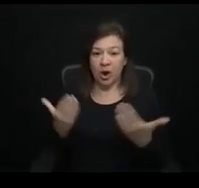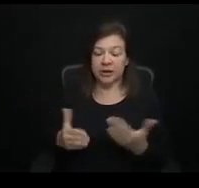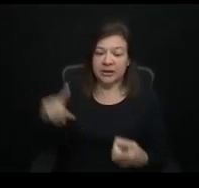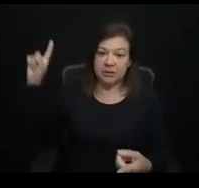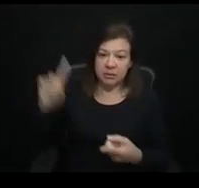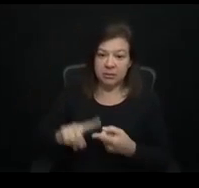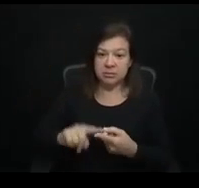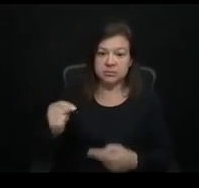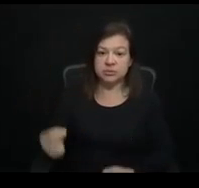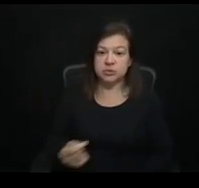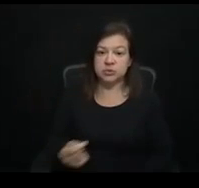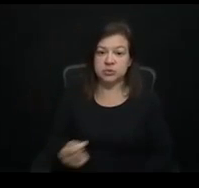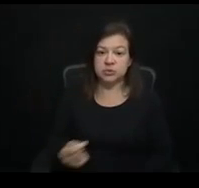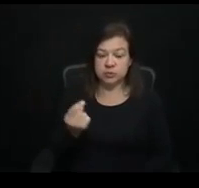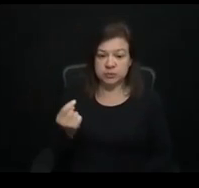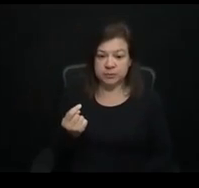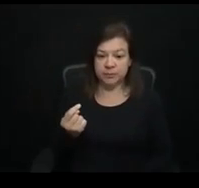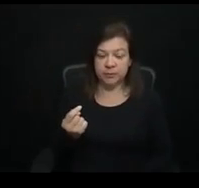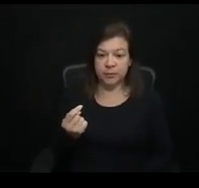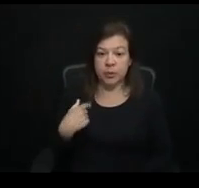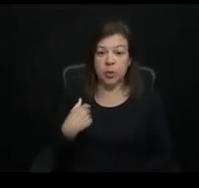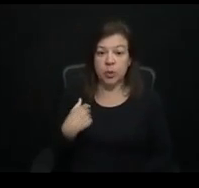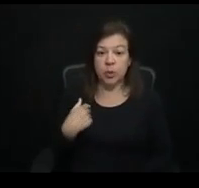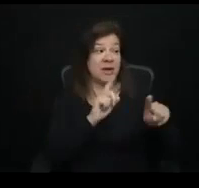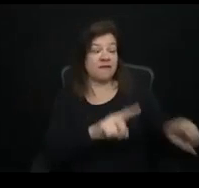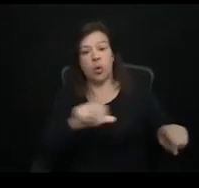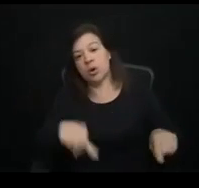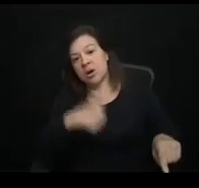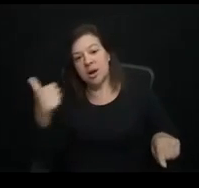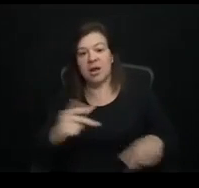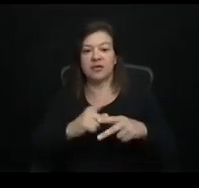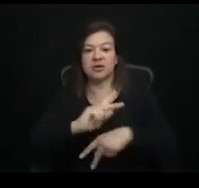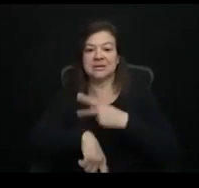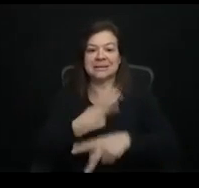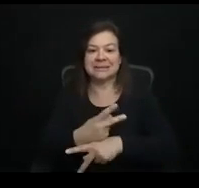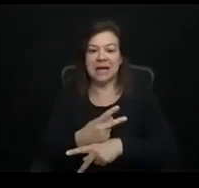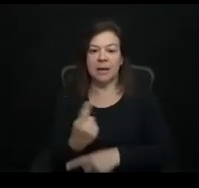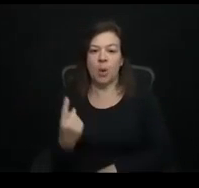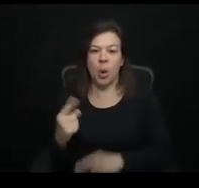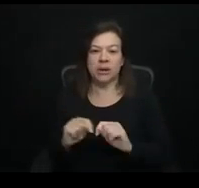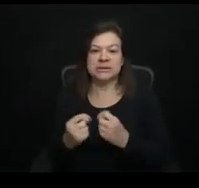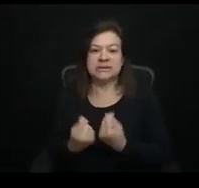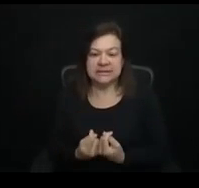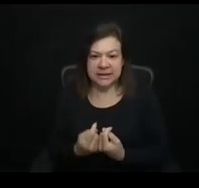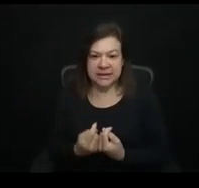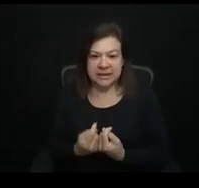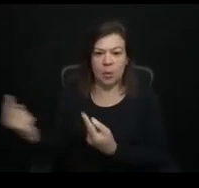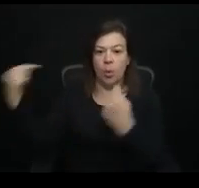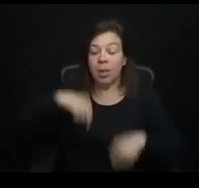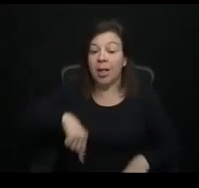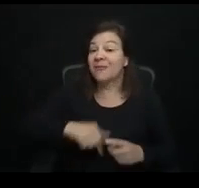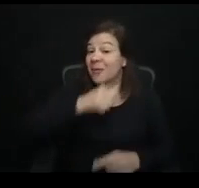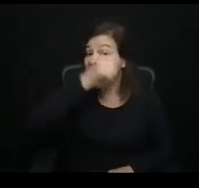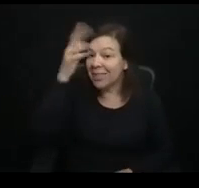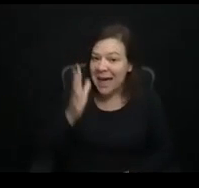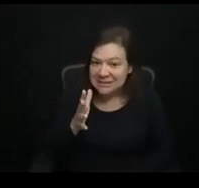Tuesday. We have ordered another type 1 team. This type 1 team is coming out of Alaska with the IC